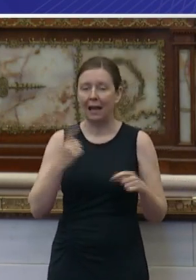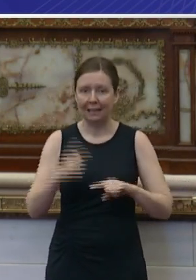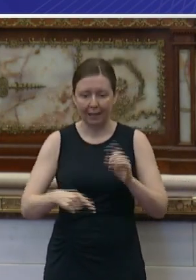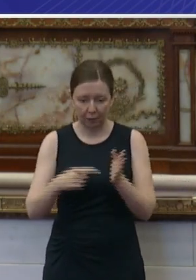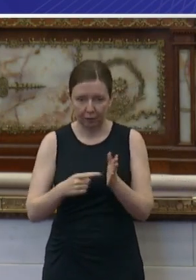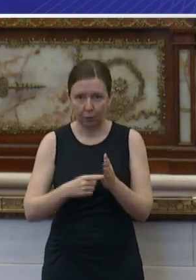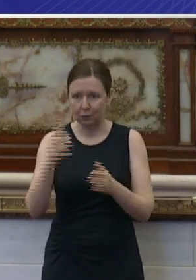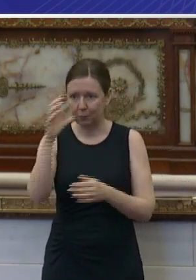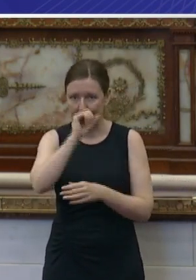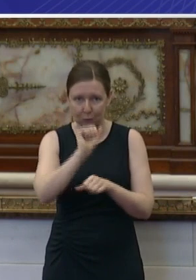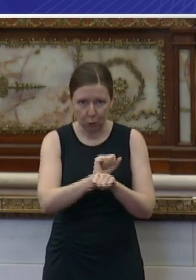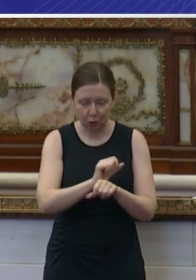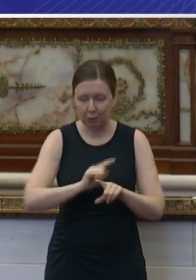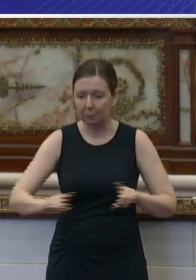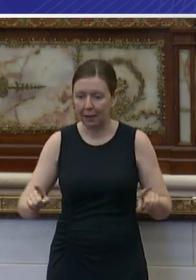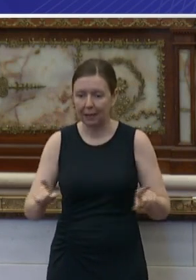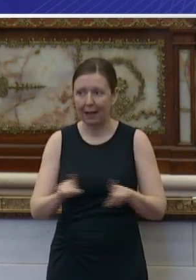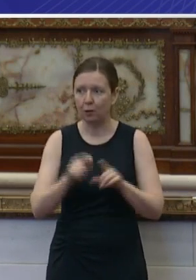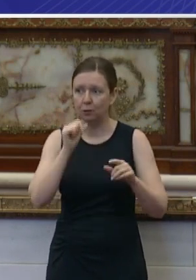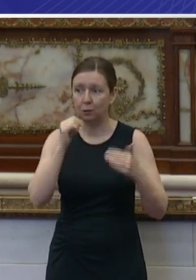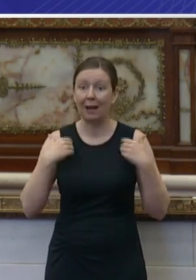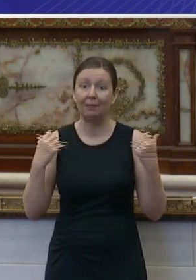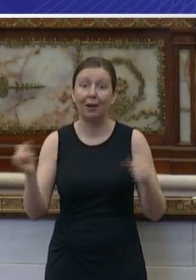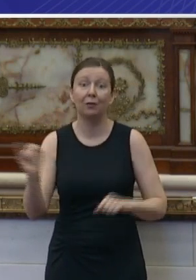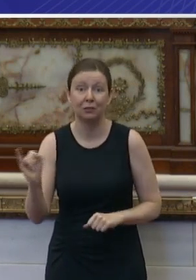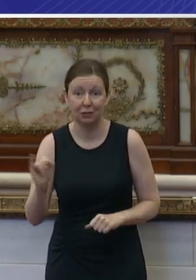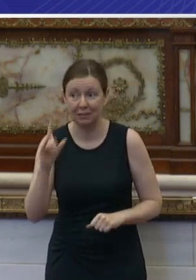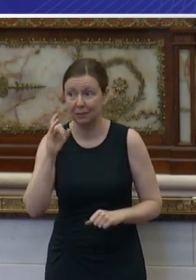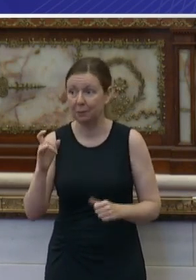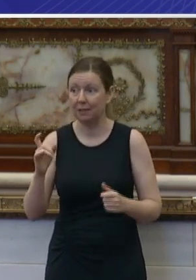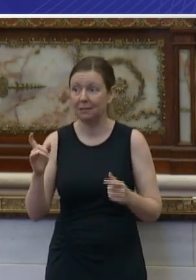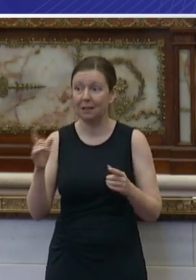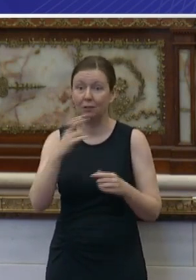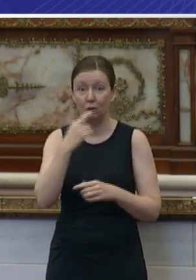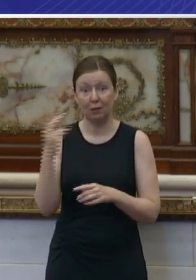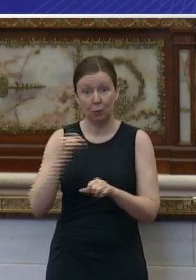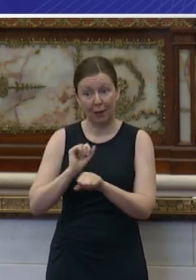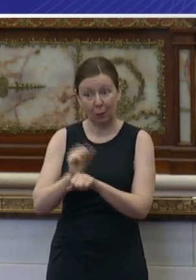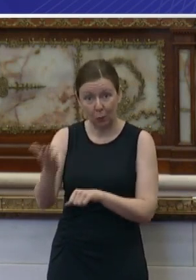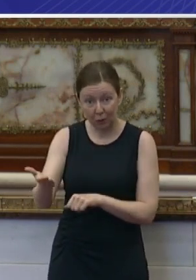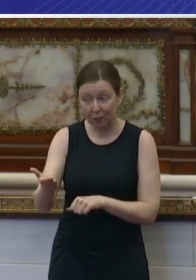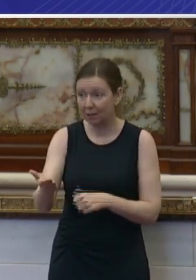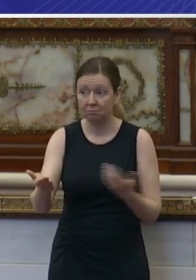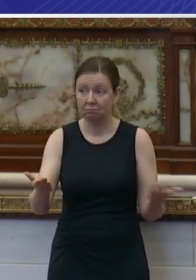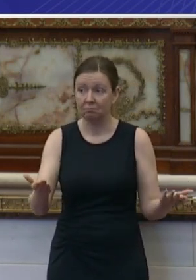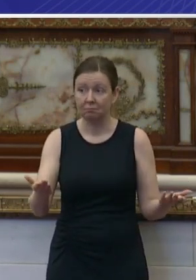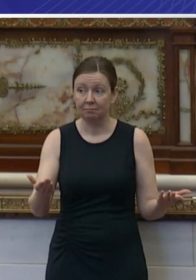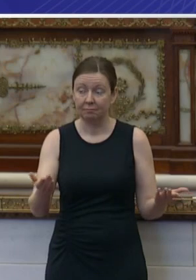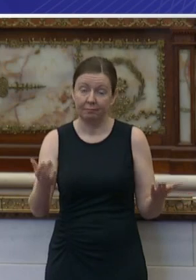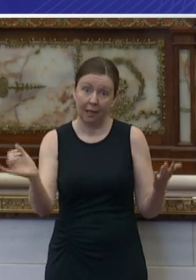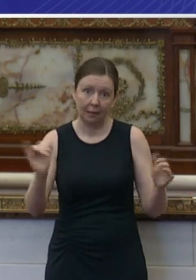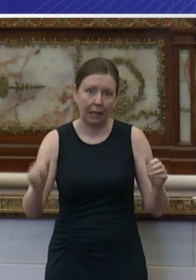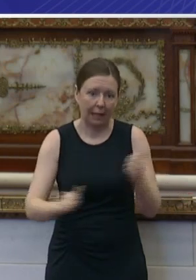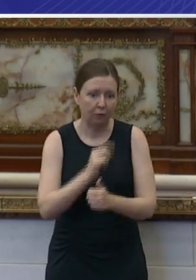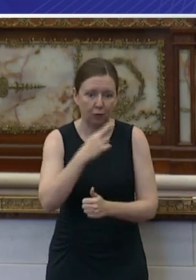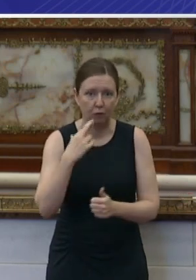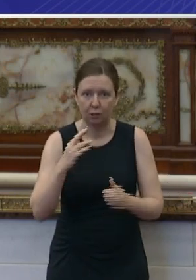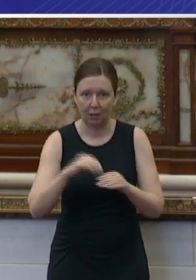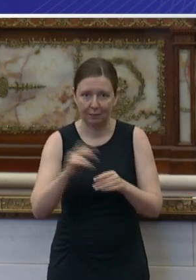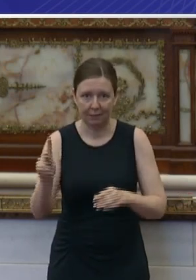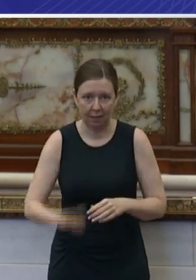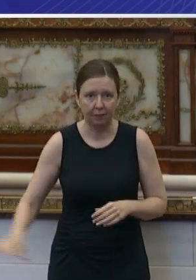I become ill, but I also don't have health insurance because the restaurant I work at, as is the case for every single restaurant I've ever worked at